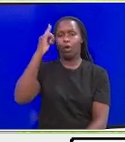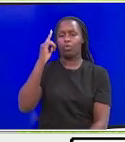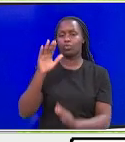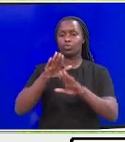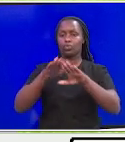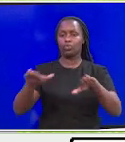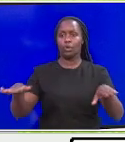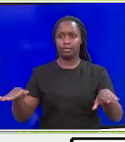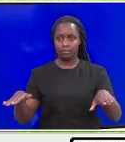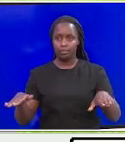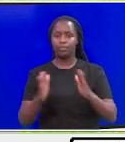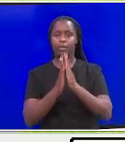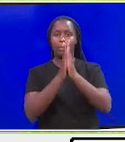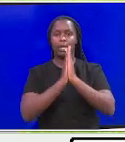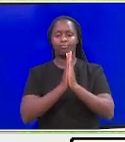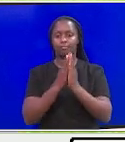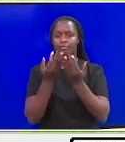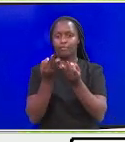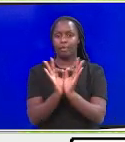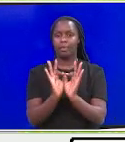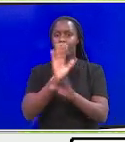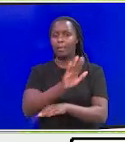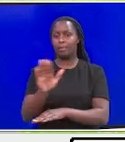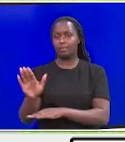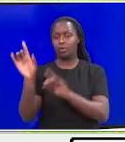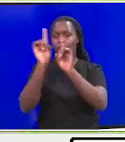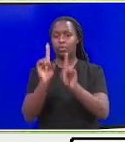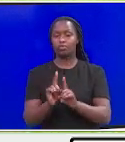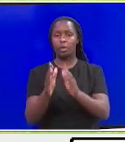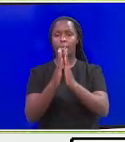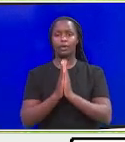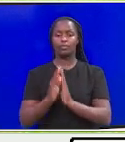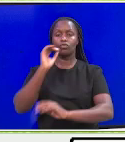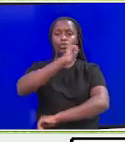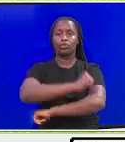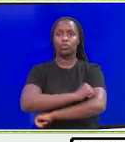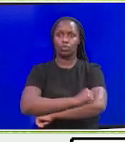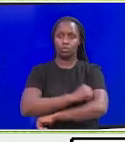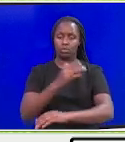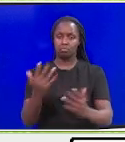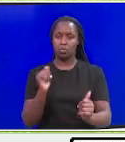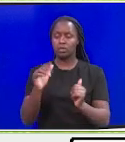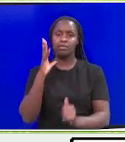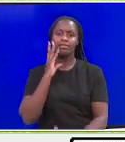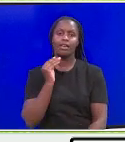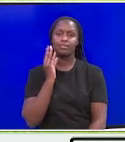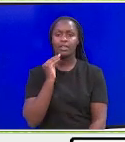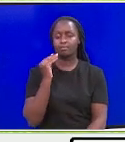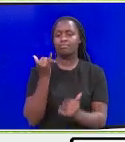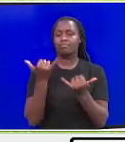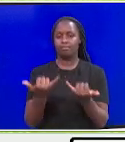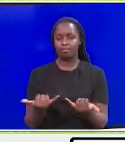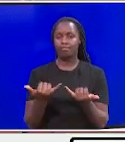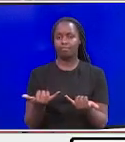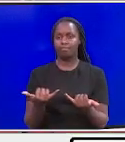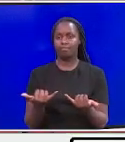ones, you may pray for their families, you may pray for this institution that is clearly at this moment in a state